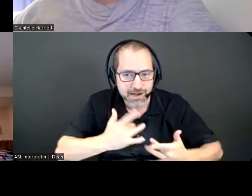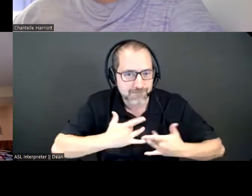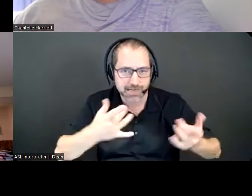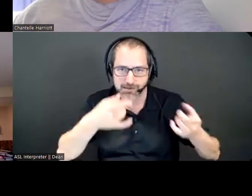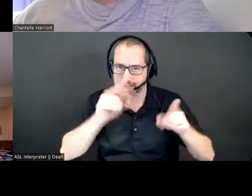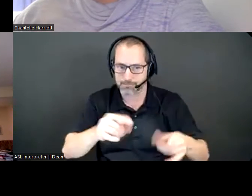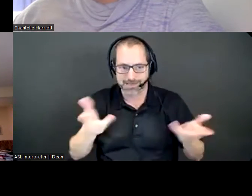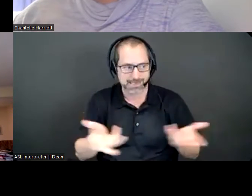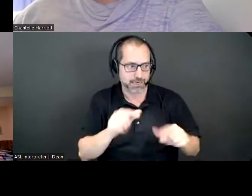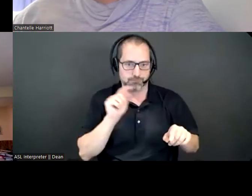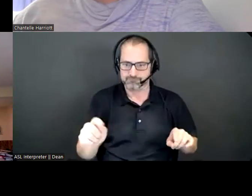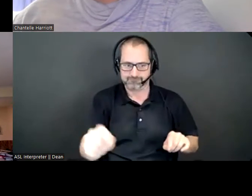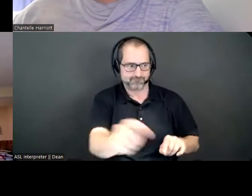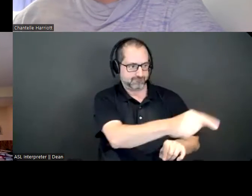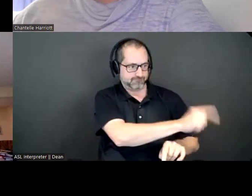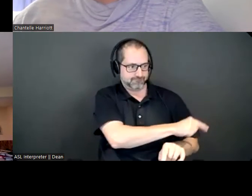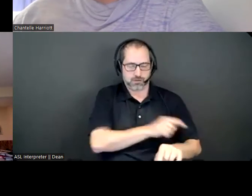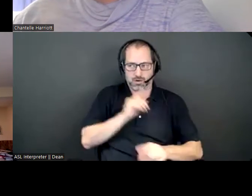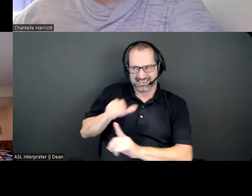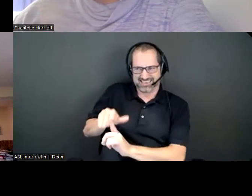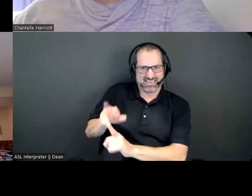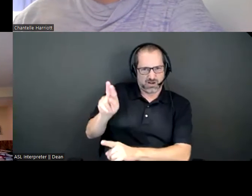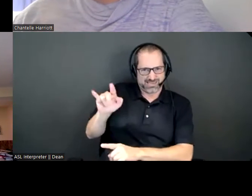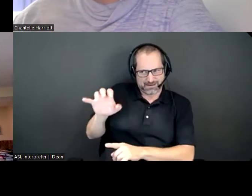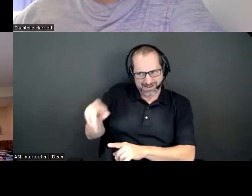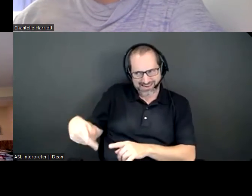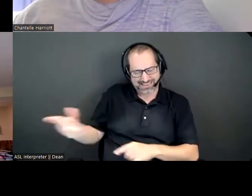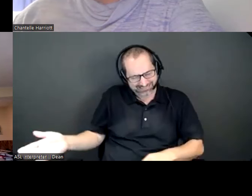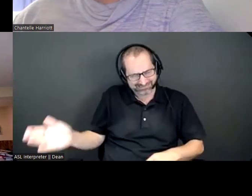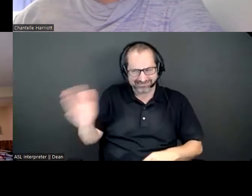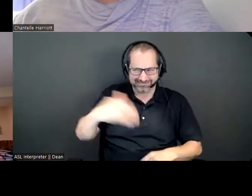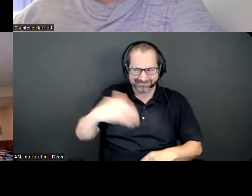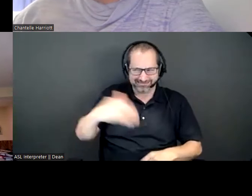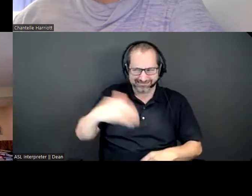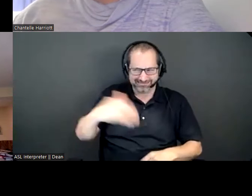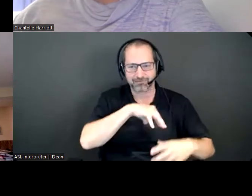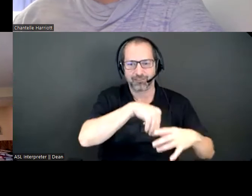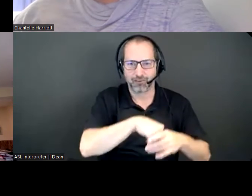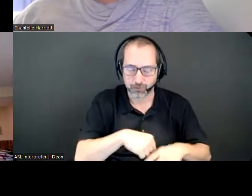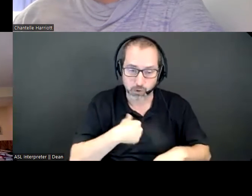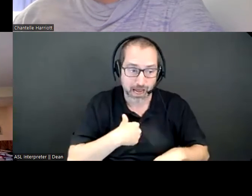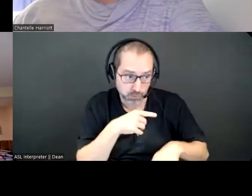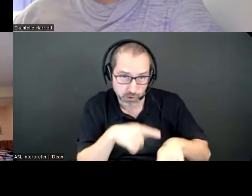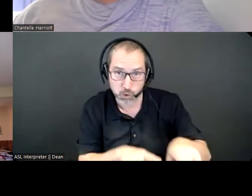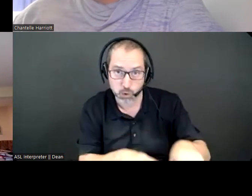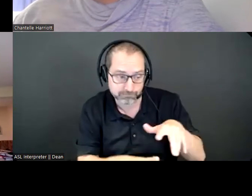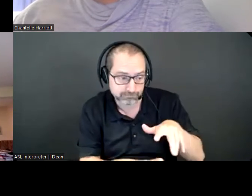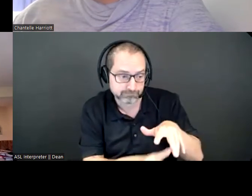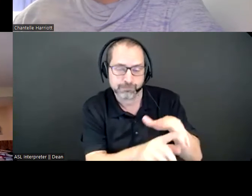is to go there, and I'm going to be the leader in making soap